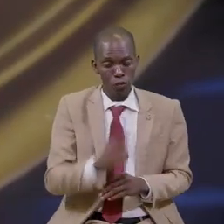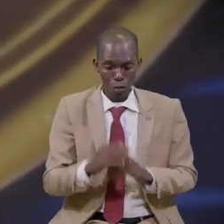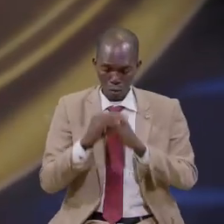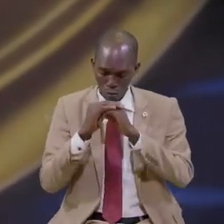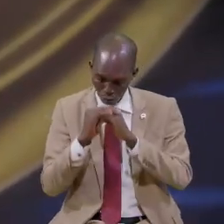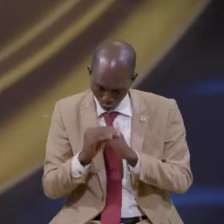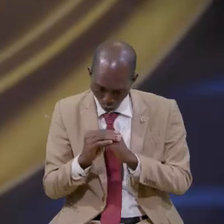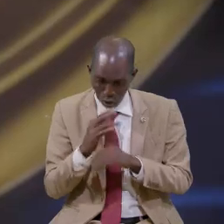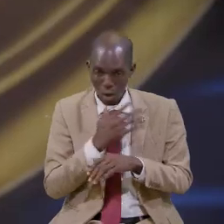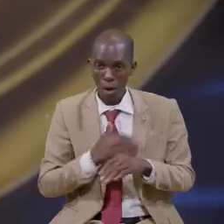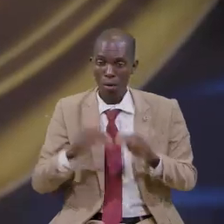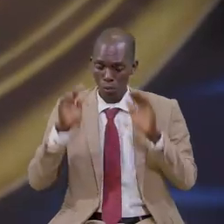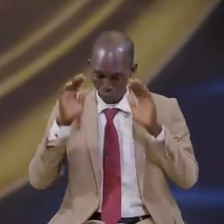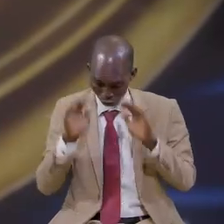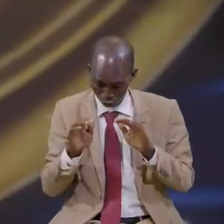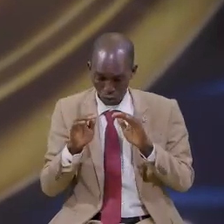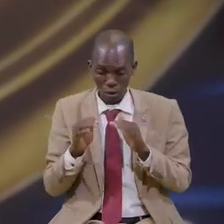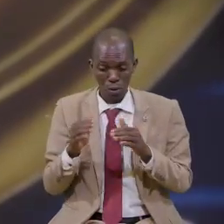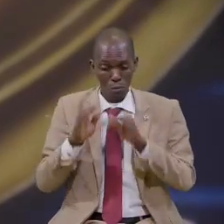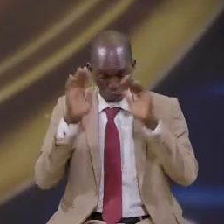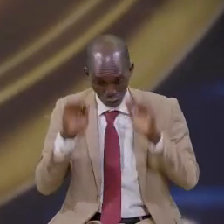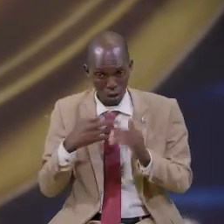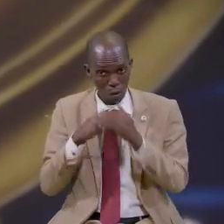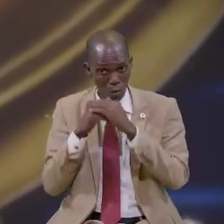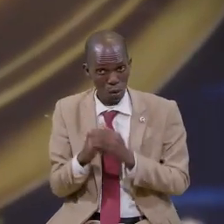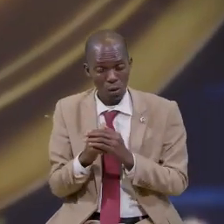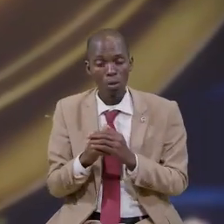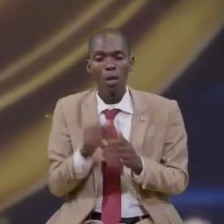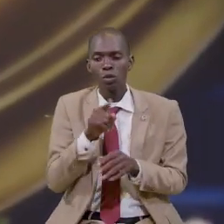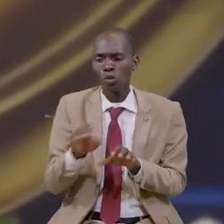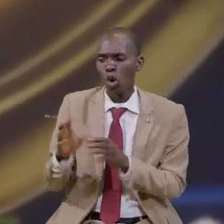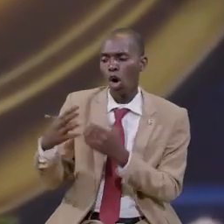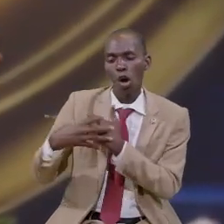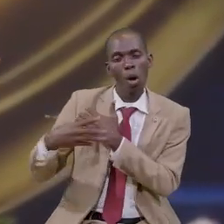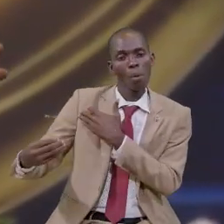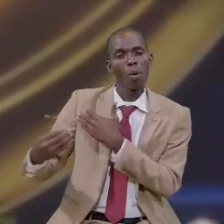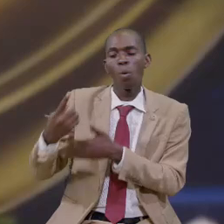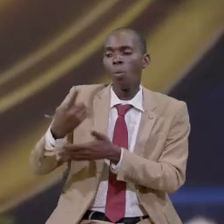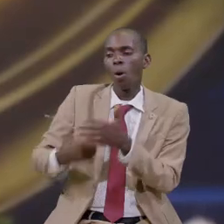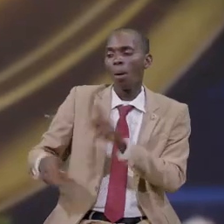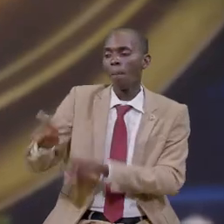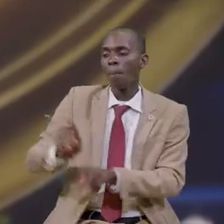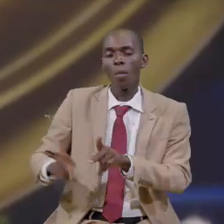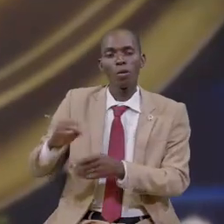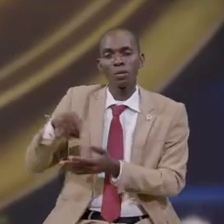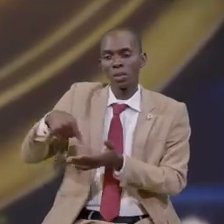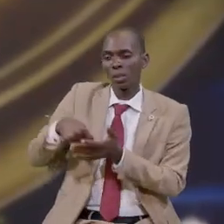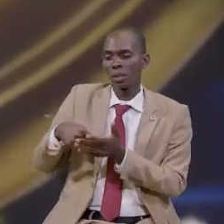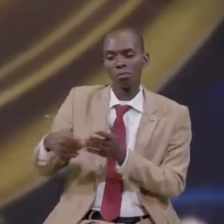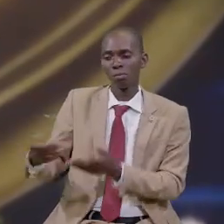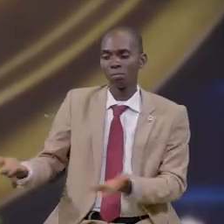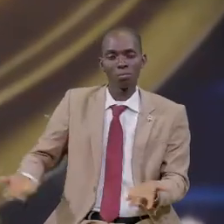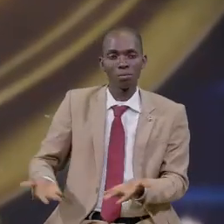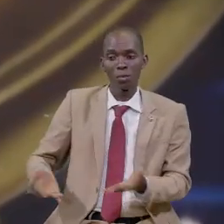you do what the Babylonian corrupted company